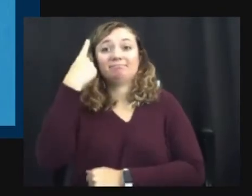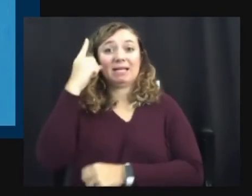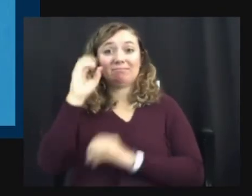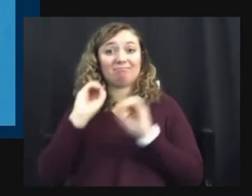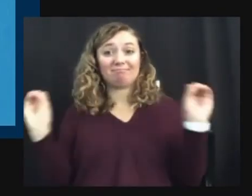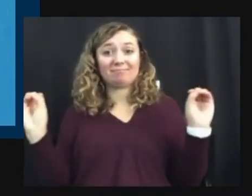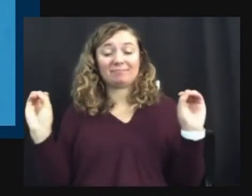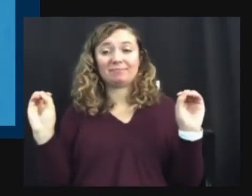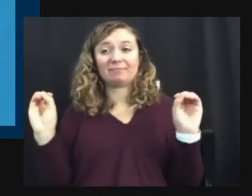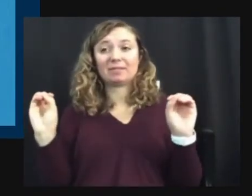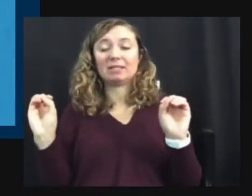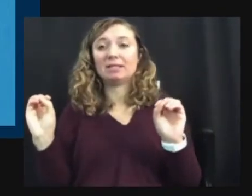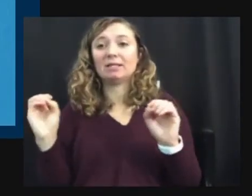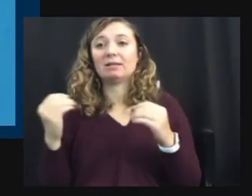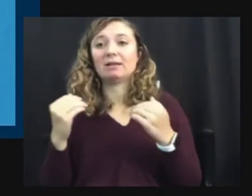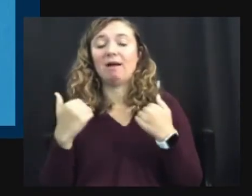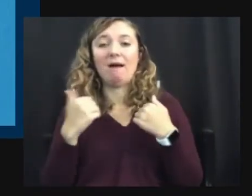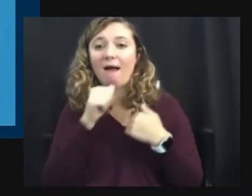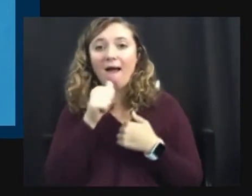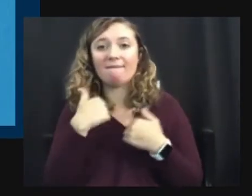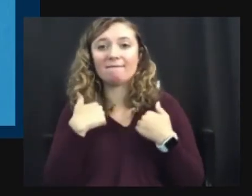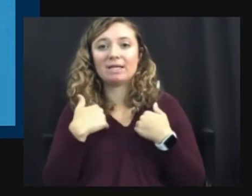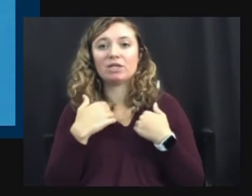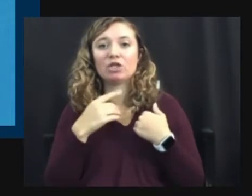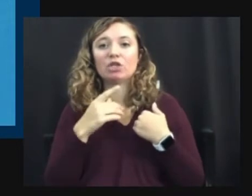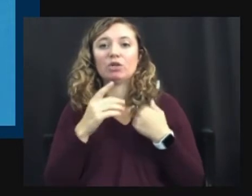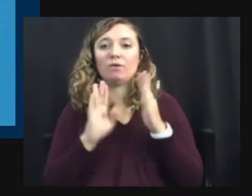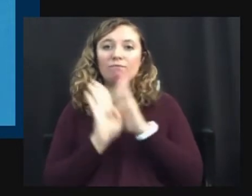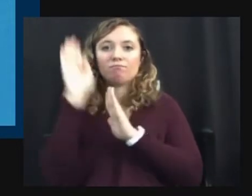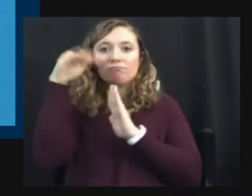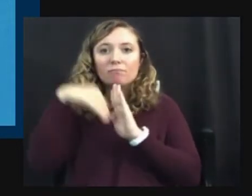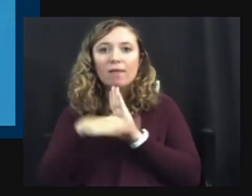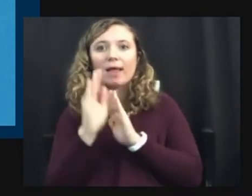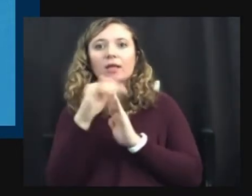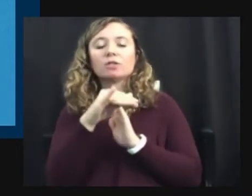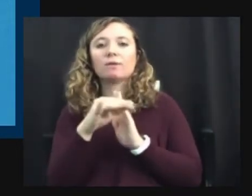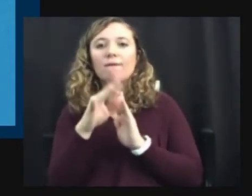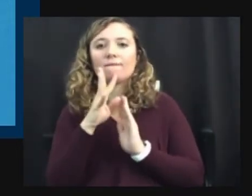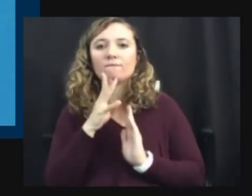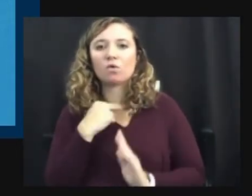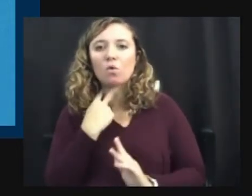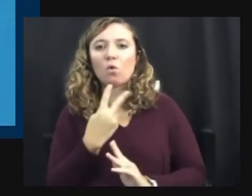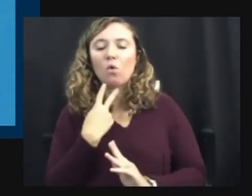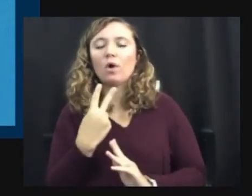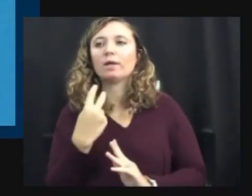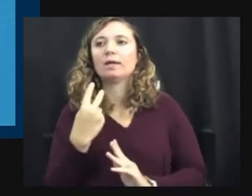any tone or inflection. He was very monotone, and that makes it harder for me to